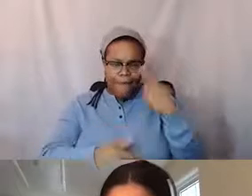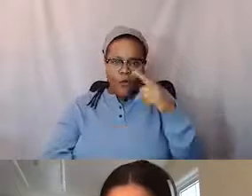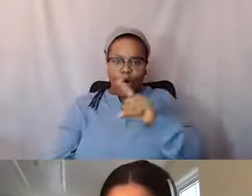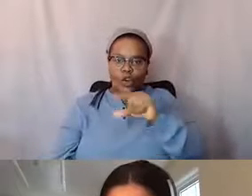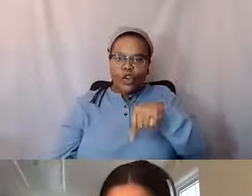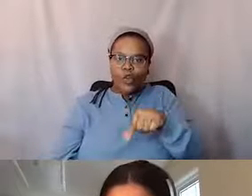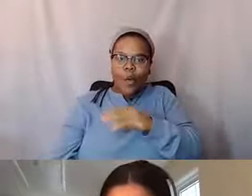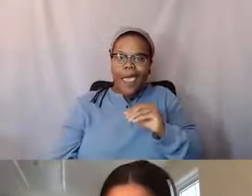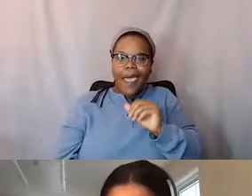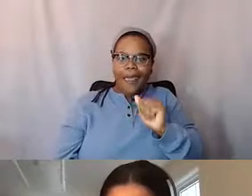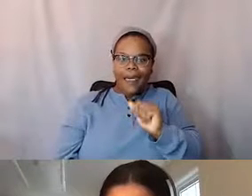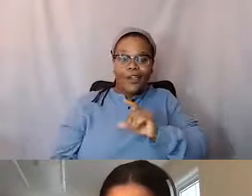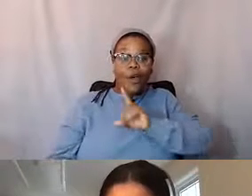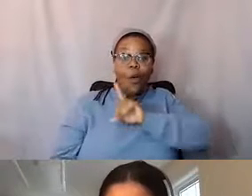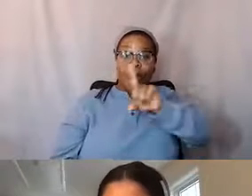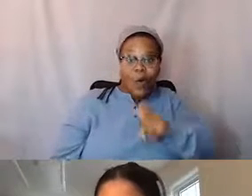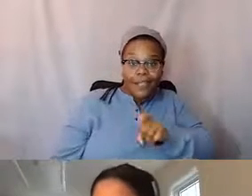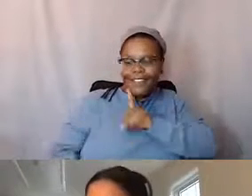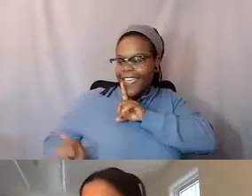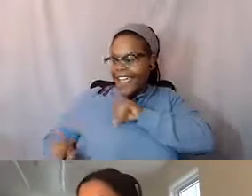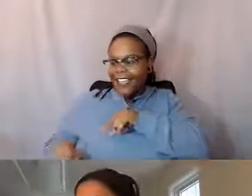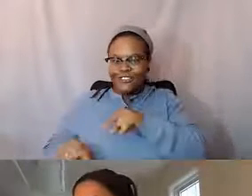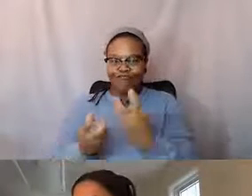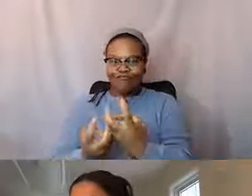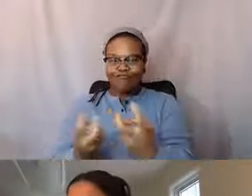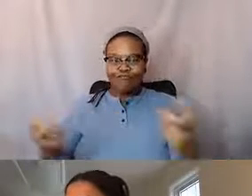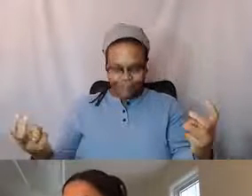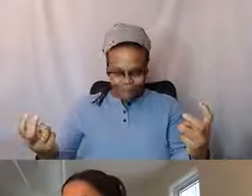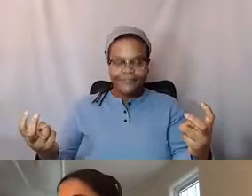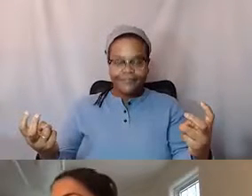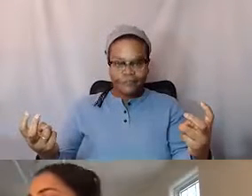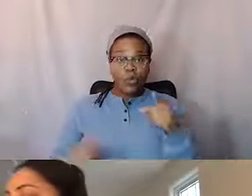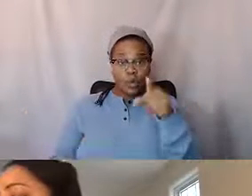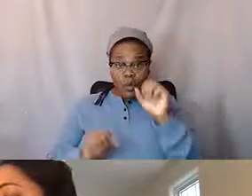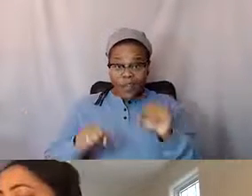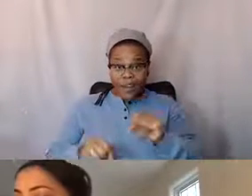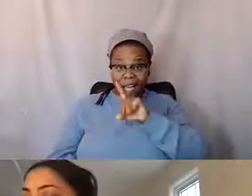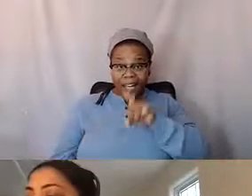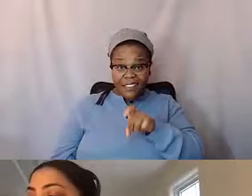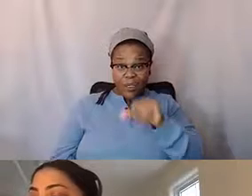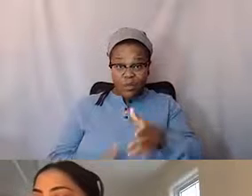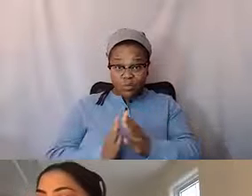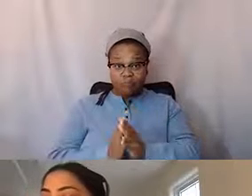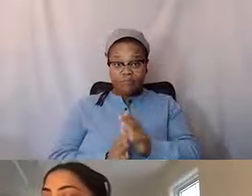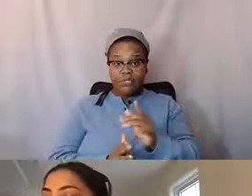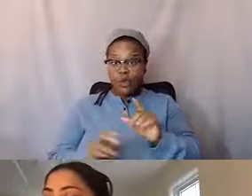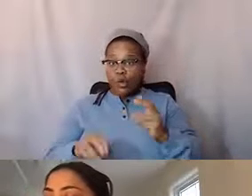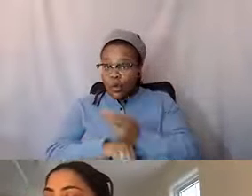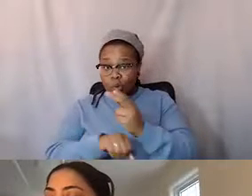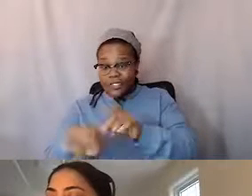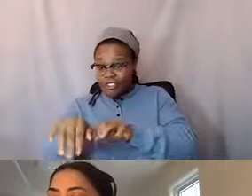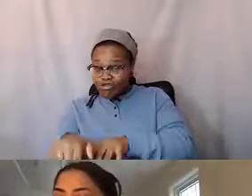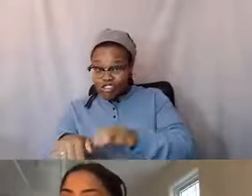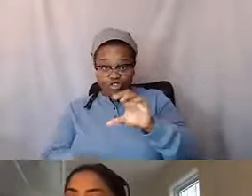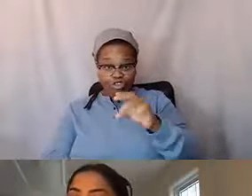to be able to ask questions of our guests today. You can ask those questions using the chat